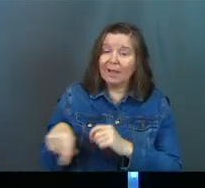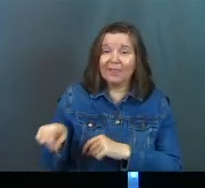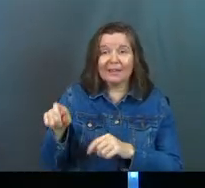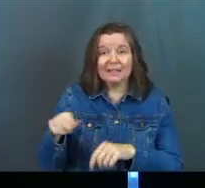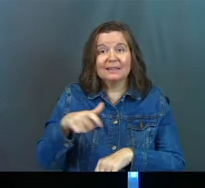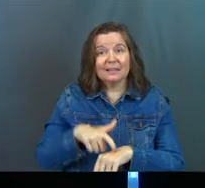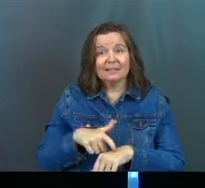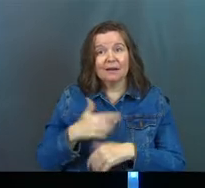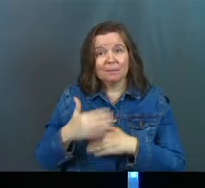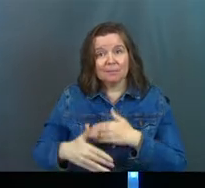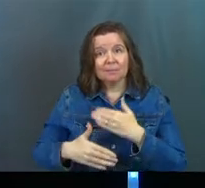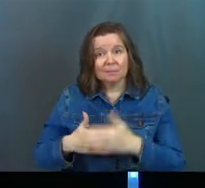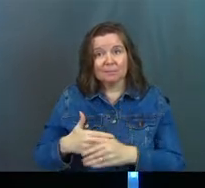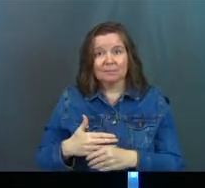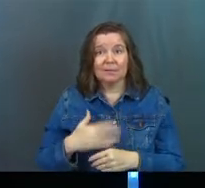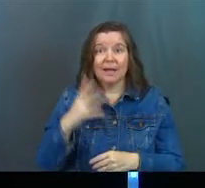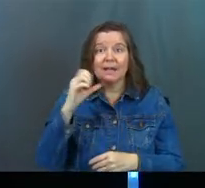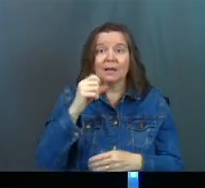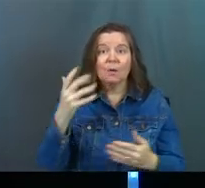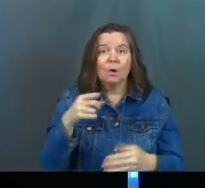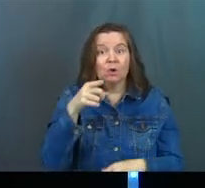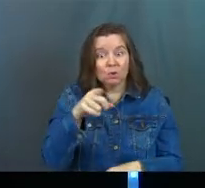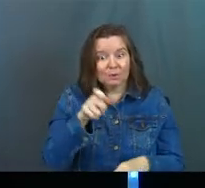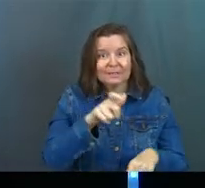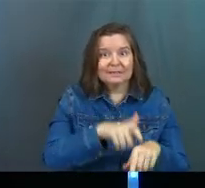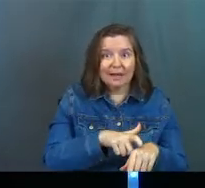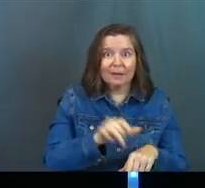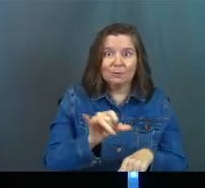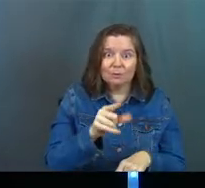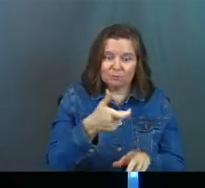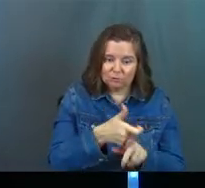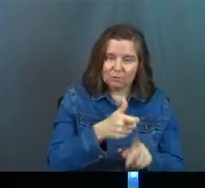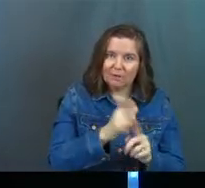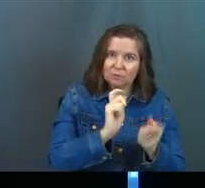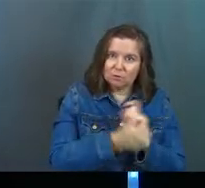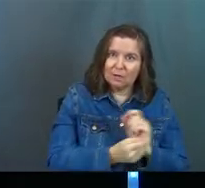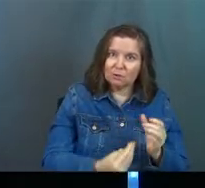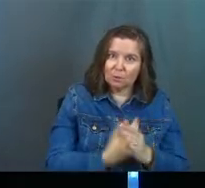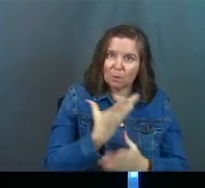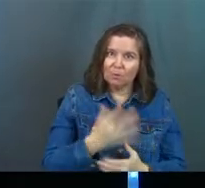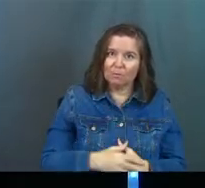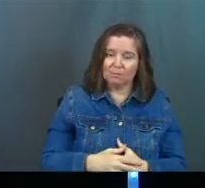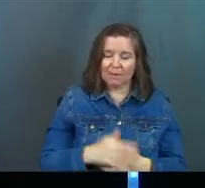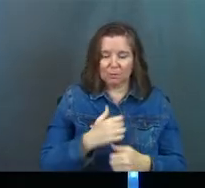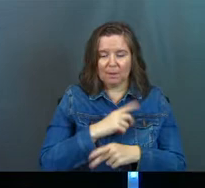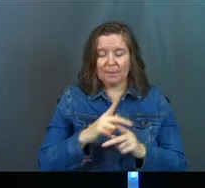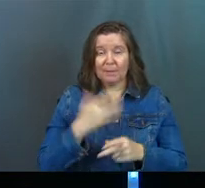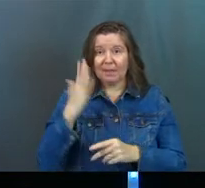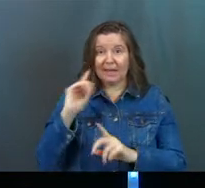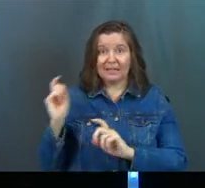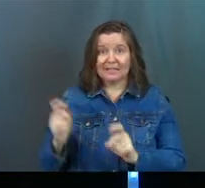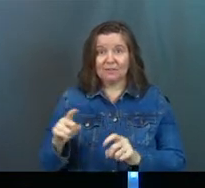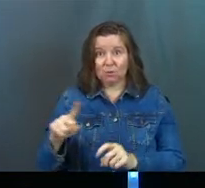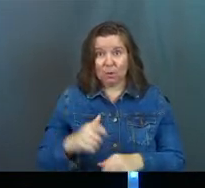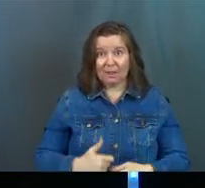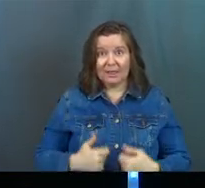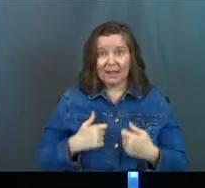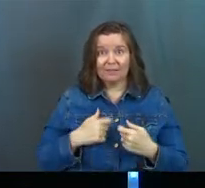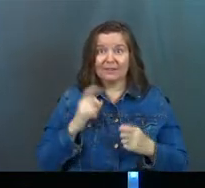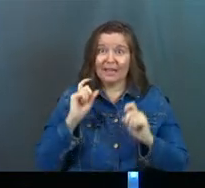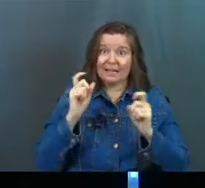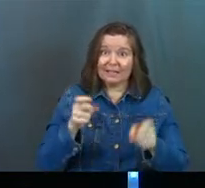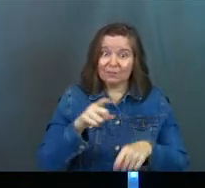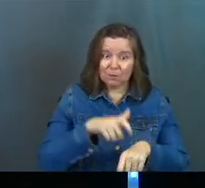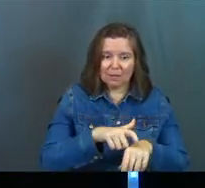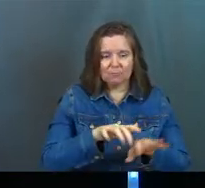need time and space. And guess what? You need time and space too. And don't you love the people that God's given you in your life that give you